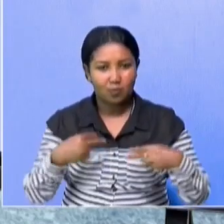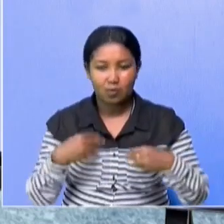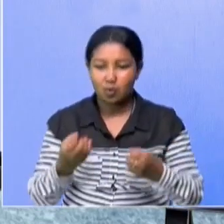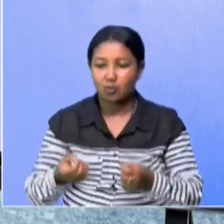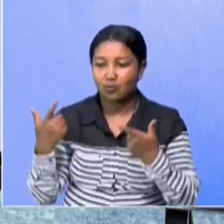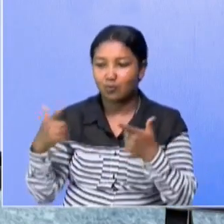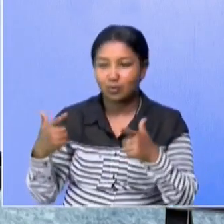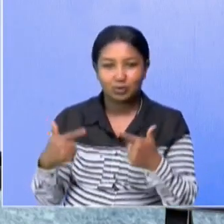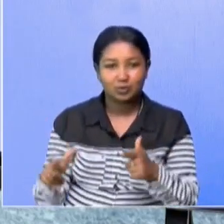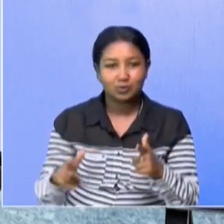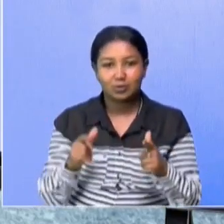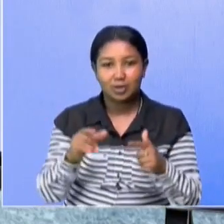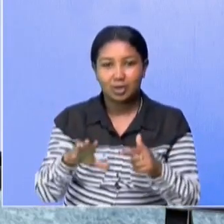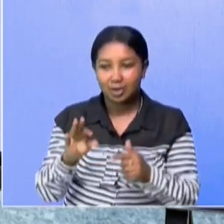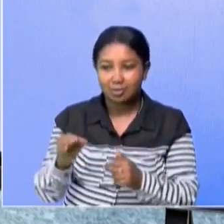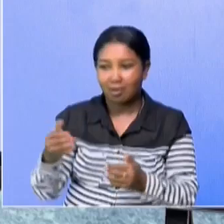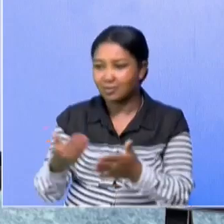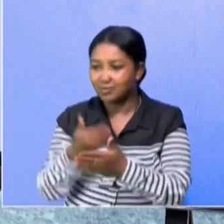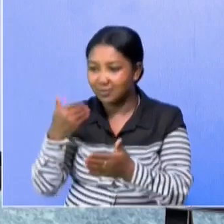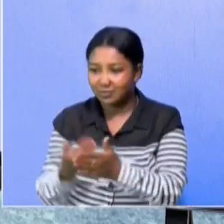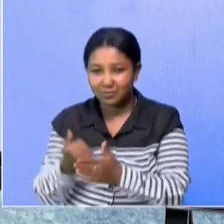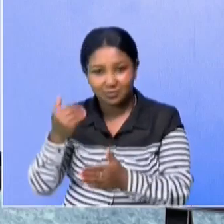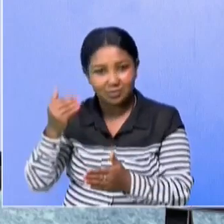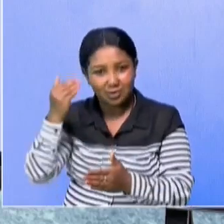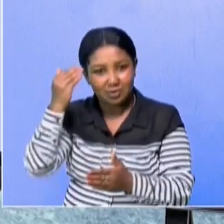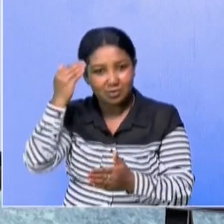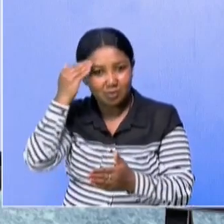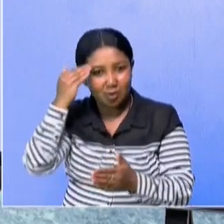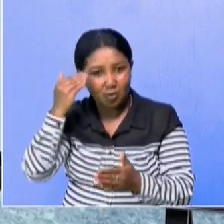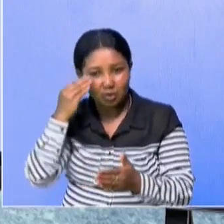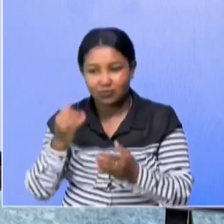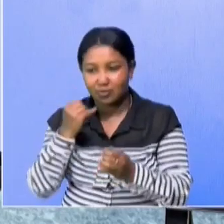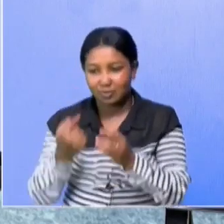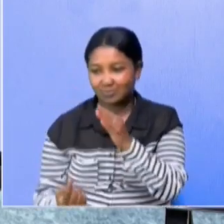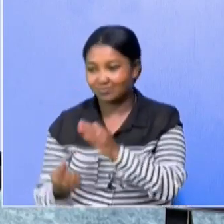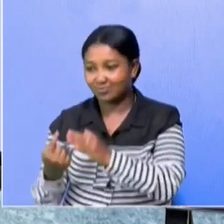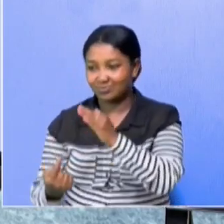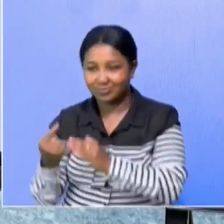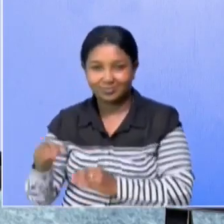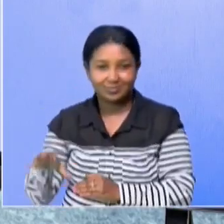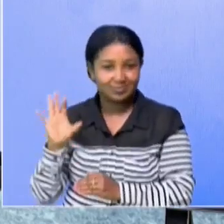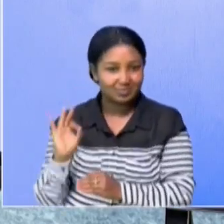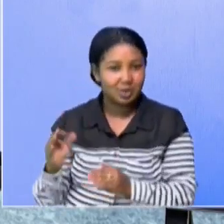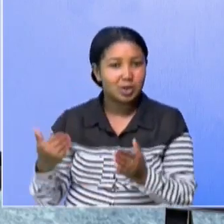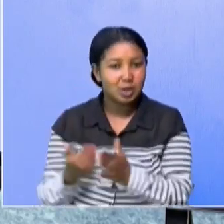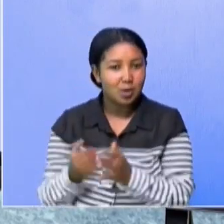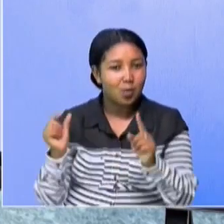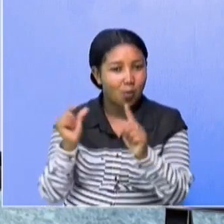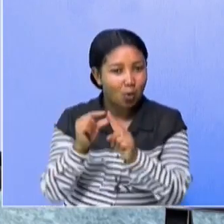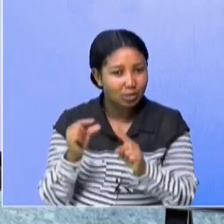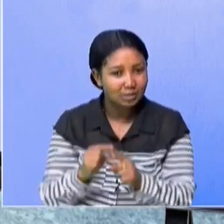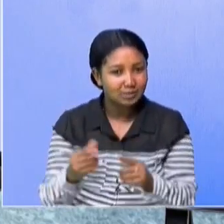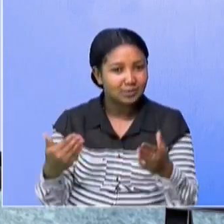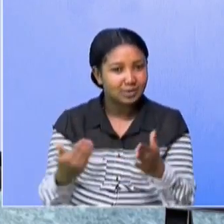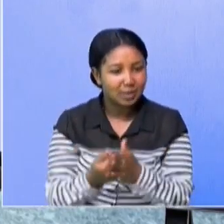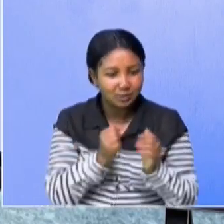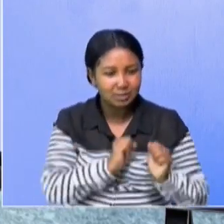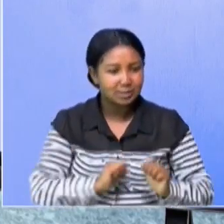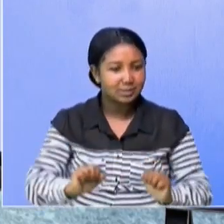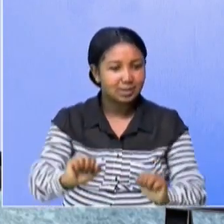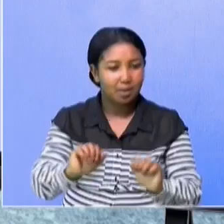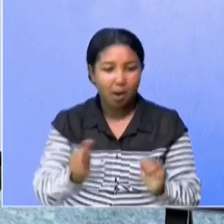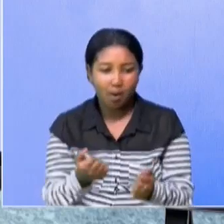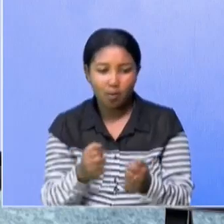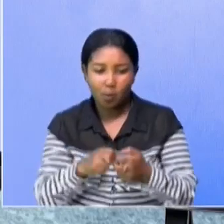of opportunities to get new knowledge, new information, new words, new system, the way how to solve